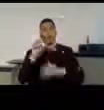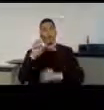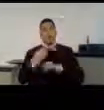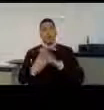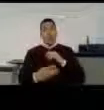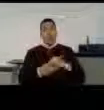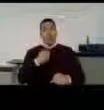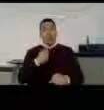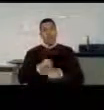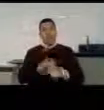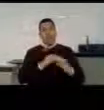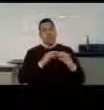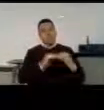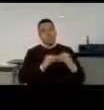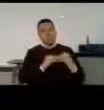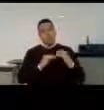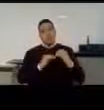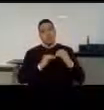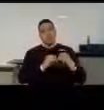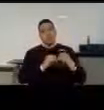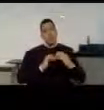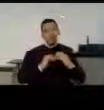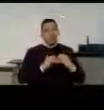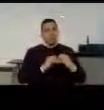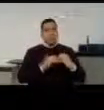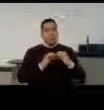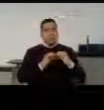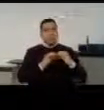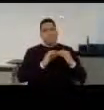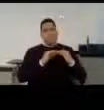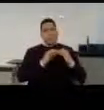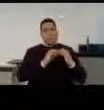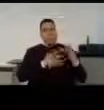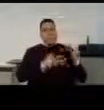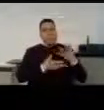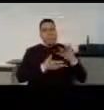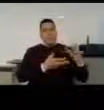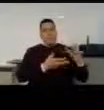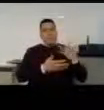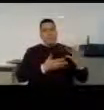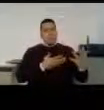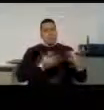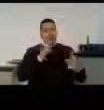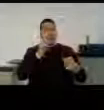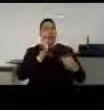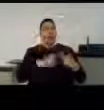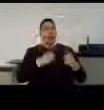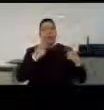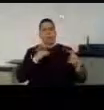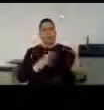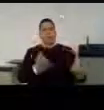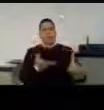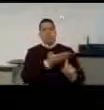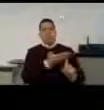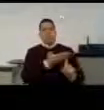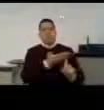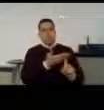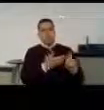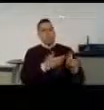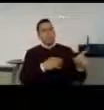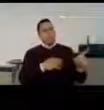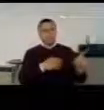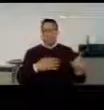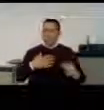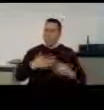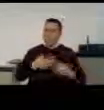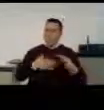to get a family to say, my child is living with ASD. My child is living with this. It was other things first.